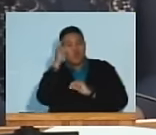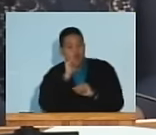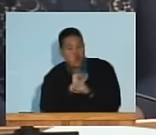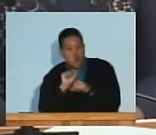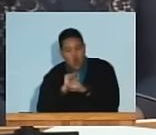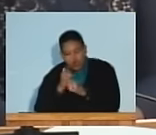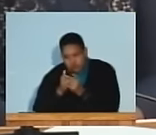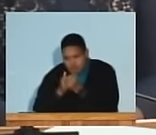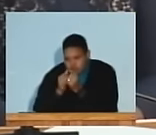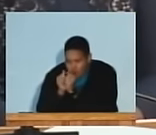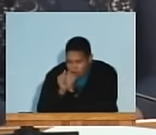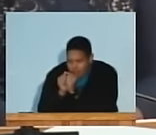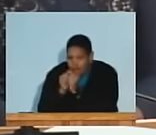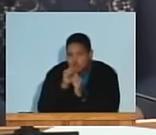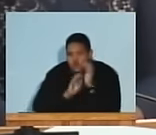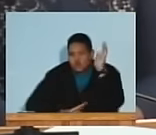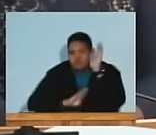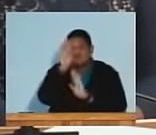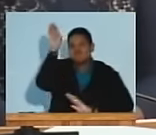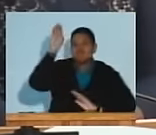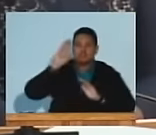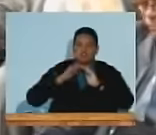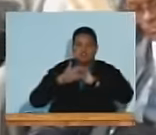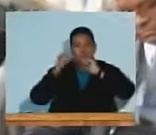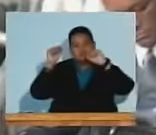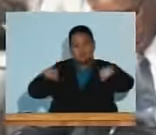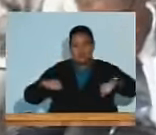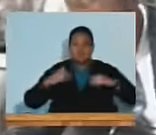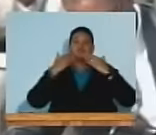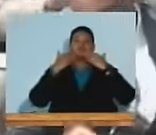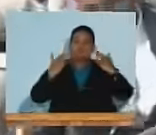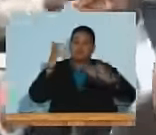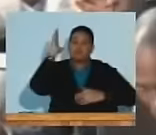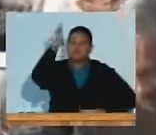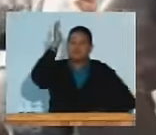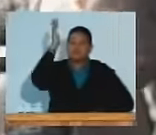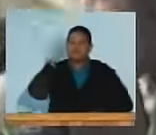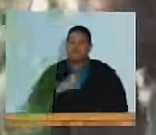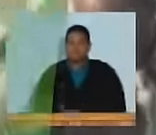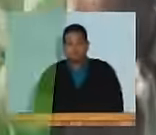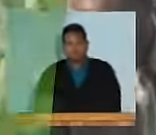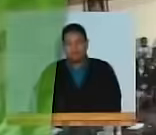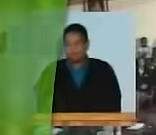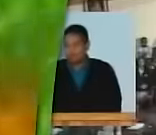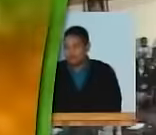to build our great nation. Thank you, Mr. Speaker.